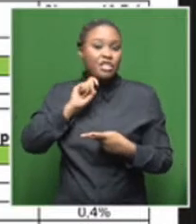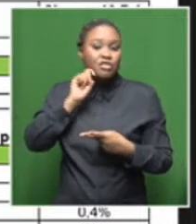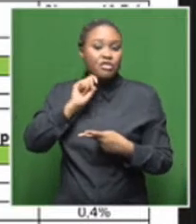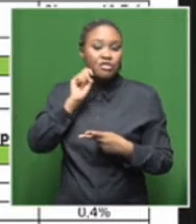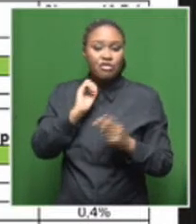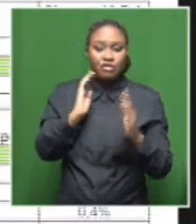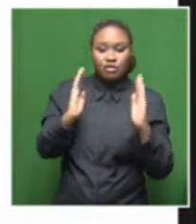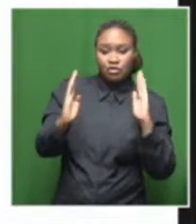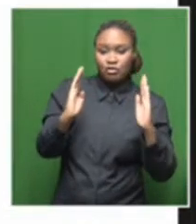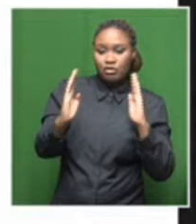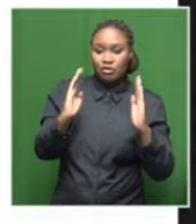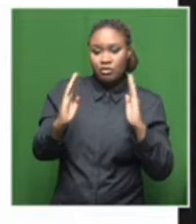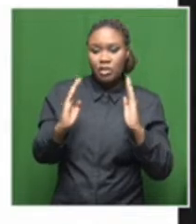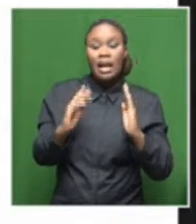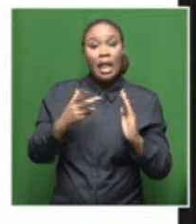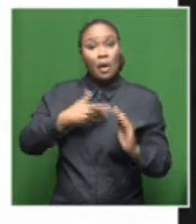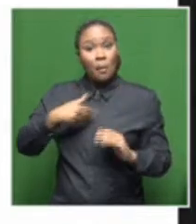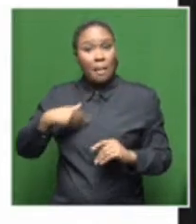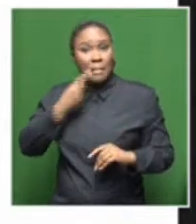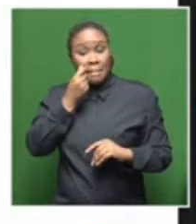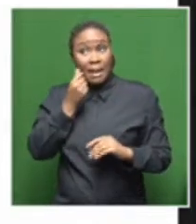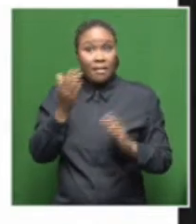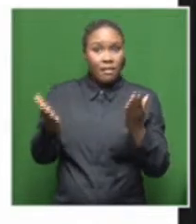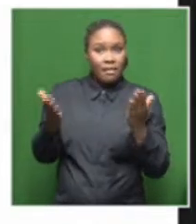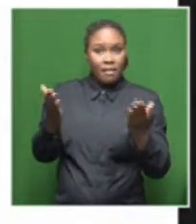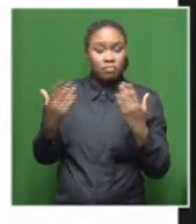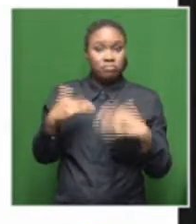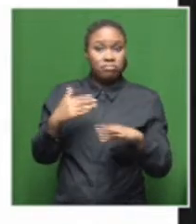period of the last couple of weeks. Thank you very much.